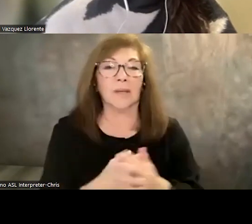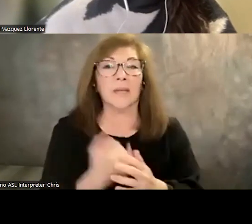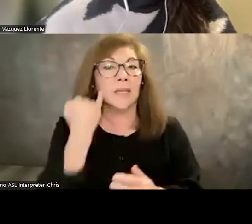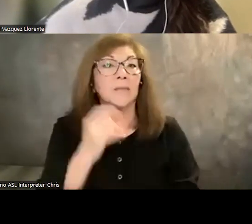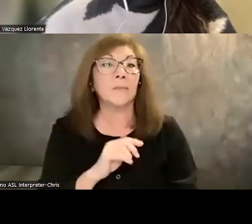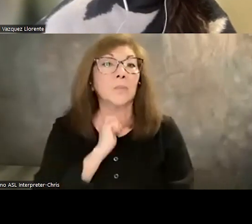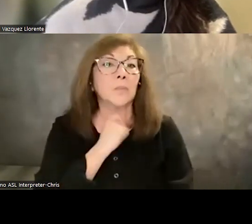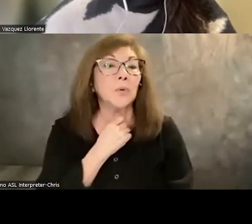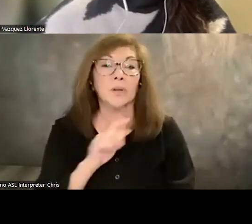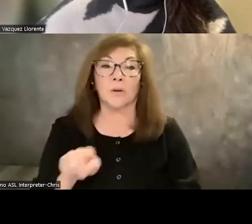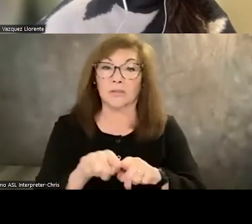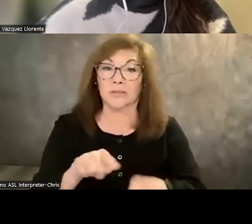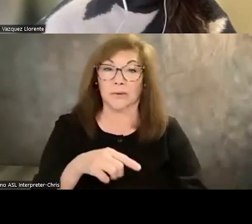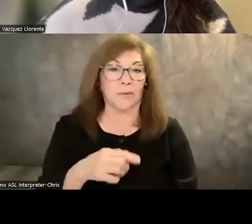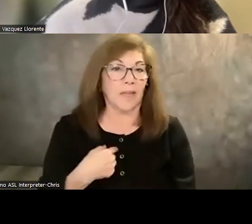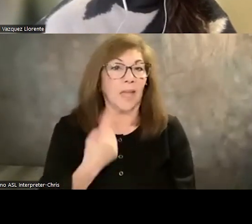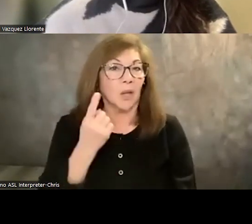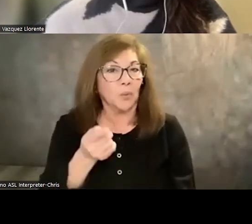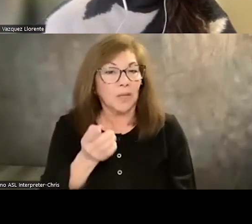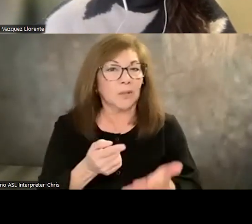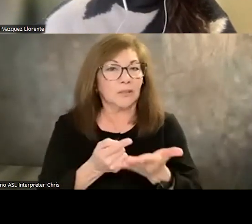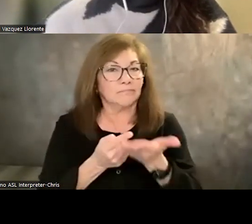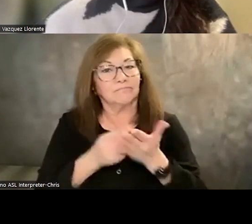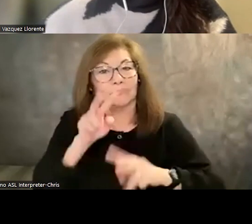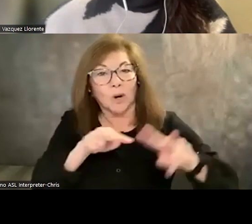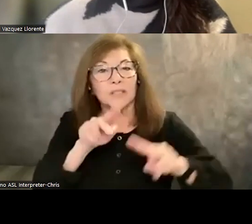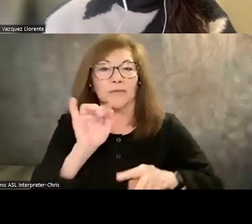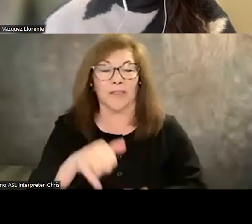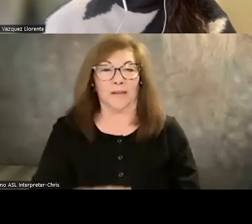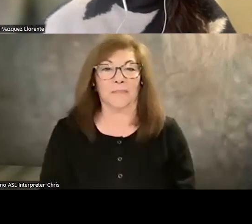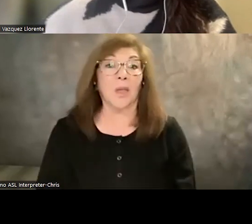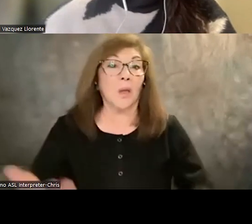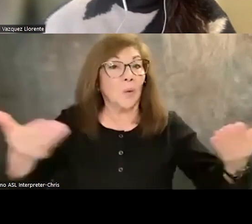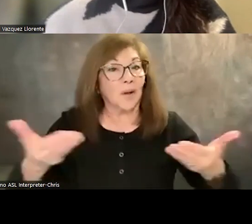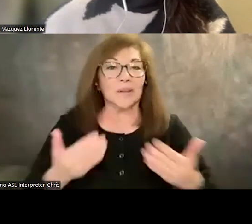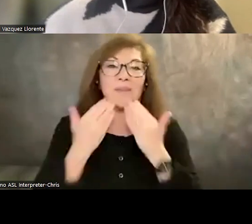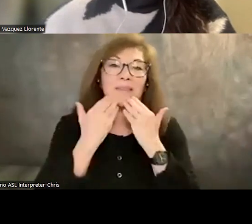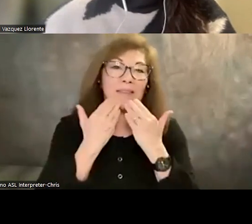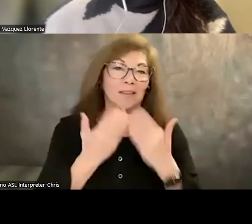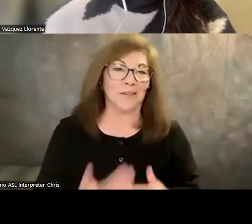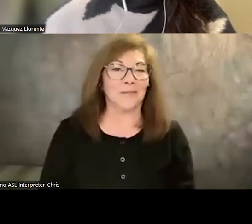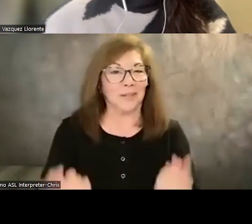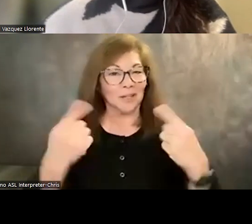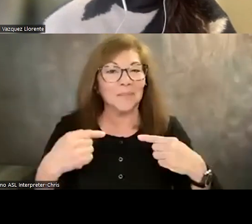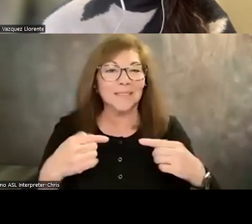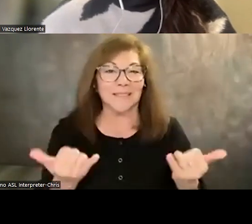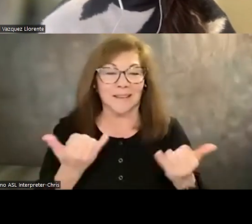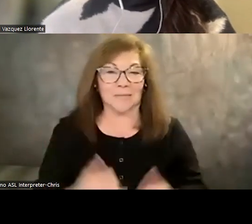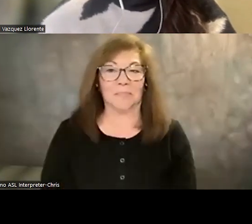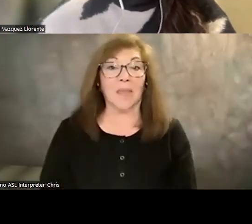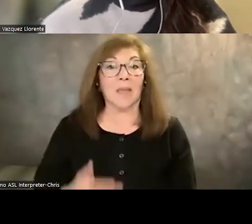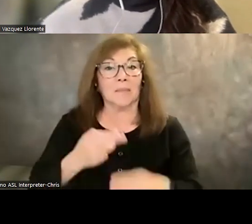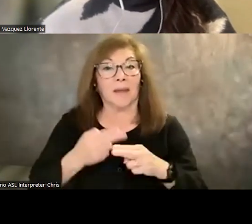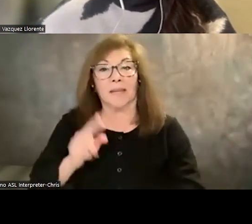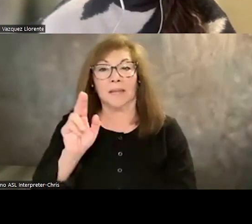muted when you come in and we'll be just monitoring that. So just welcome and thank you for coming today. My name is